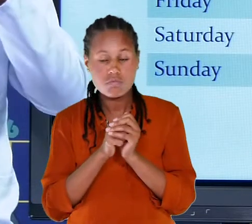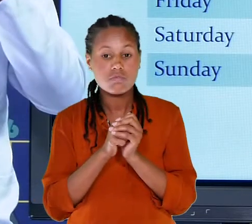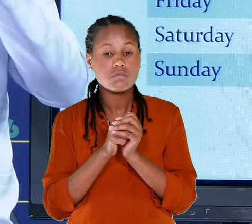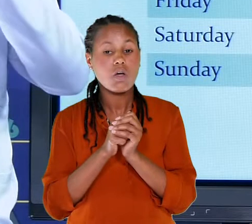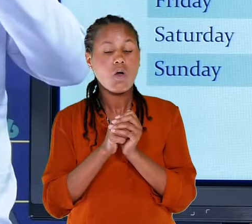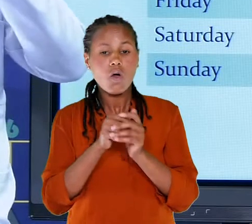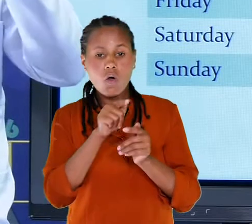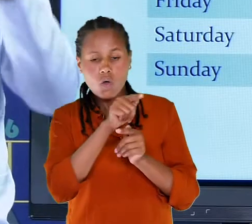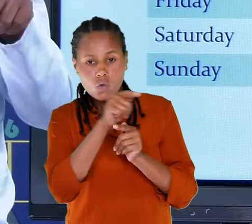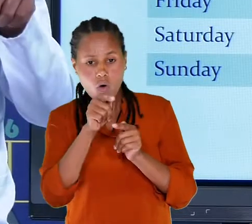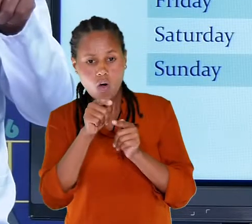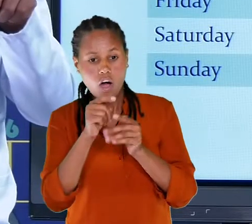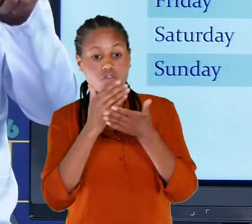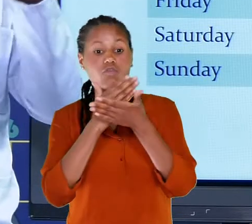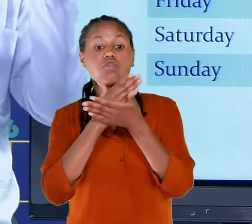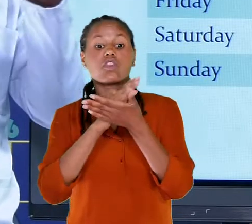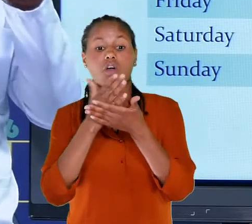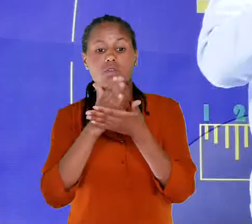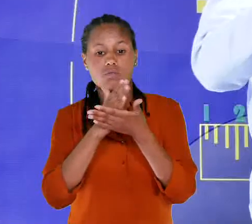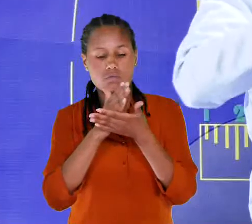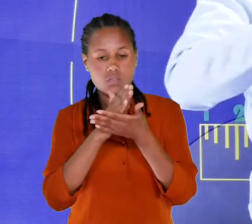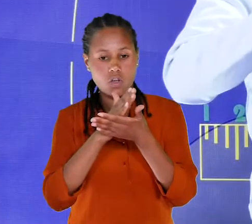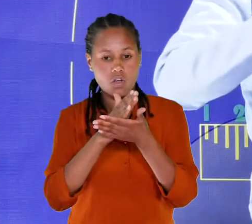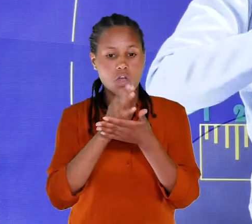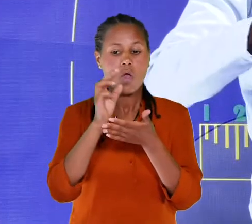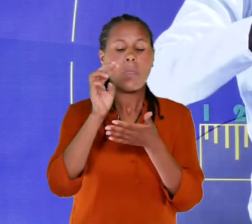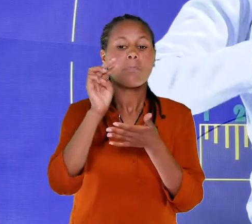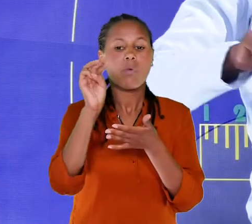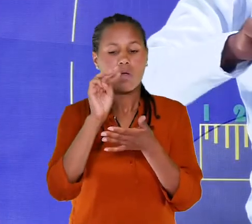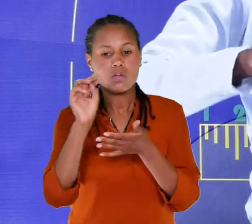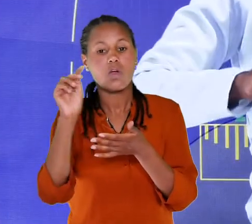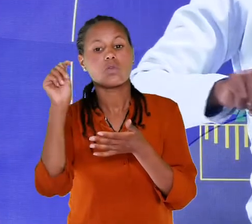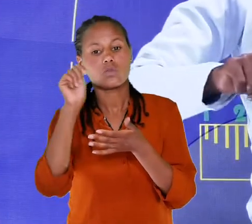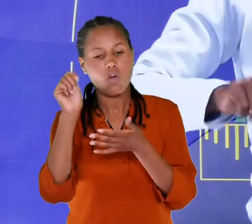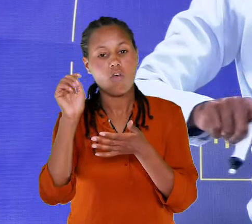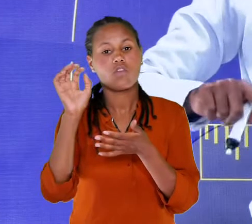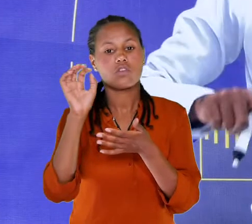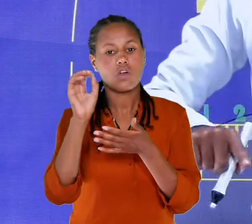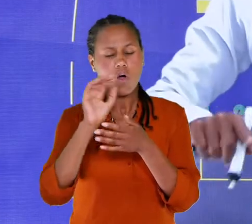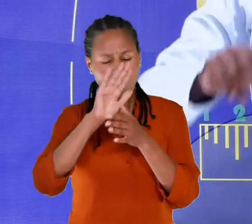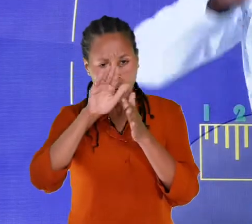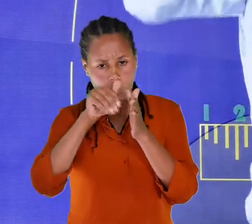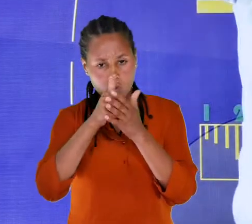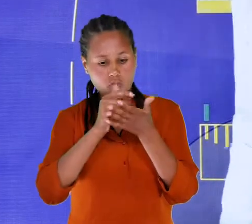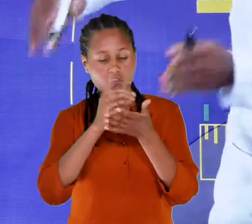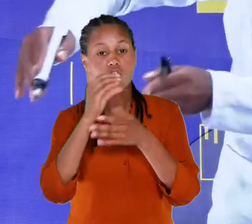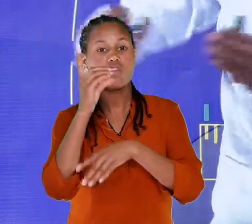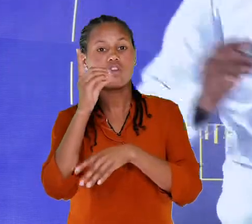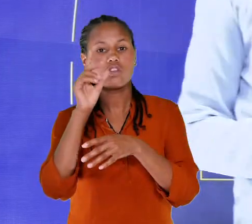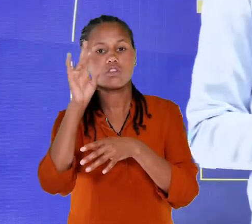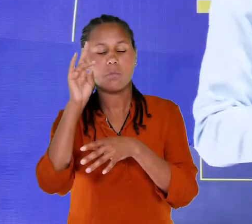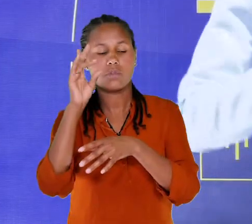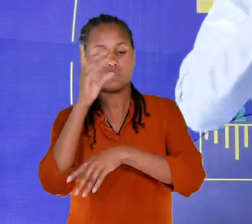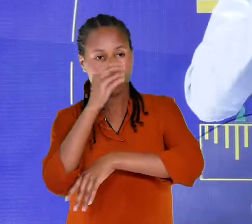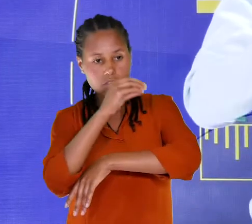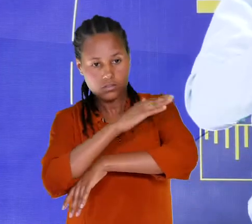You have to share Monday, Tuesday, Wednesday, Thursday, Friday, Saturday, and Sunday according